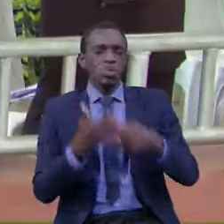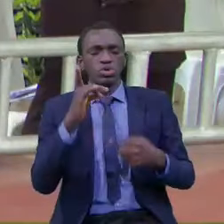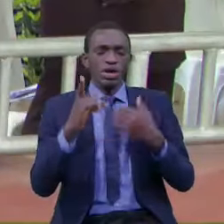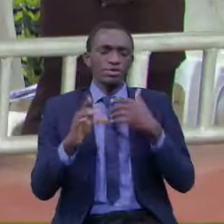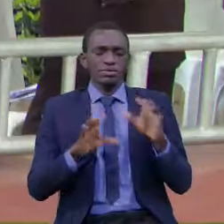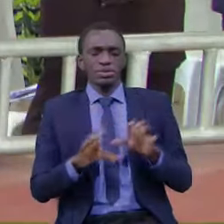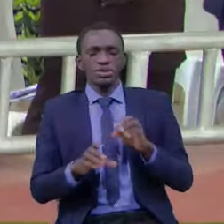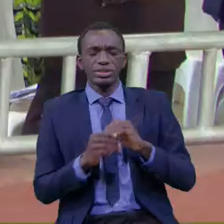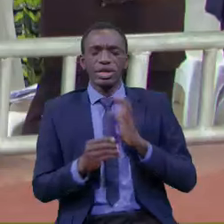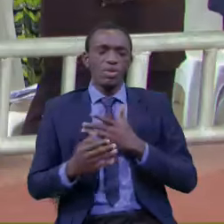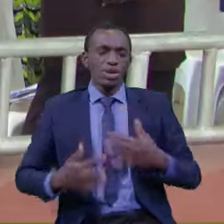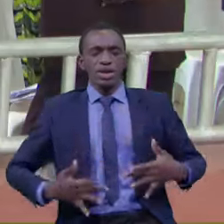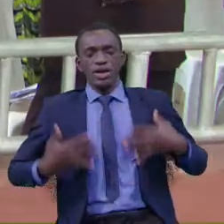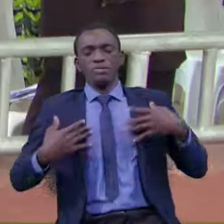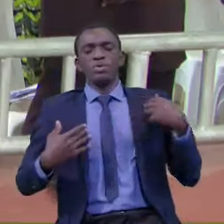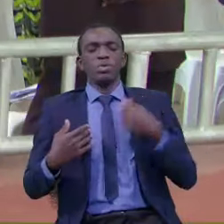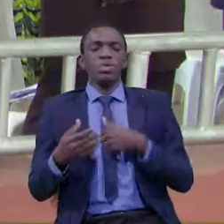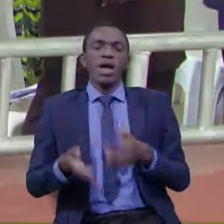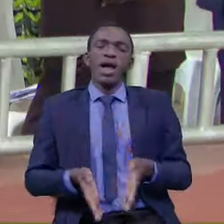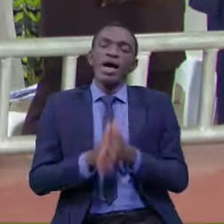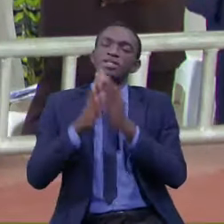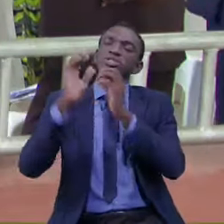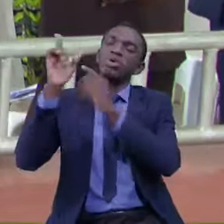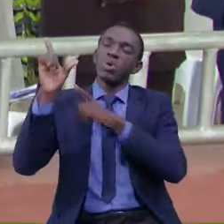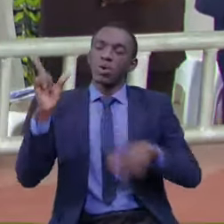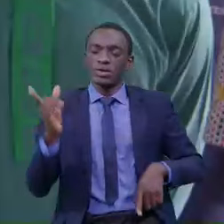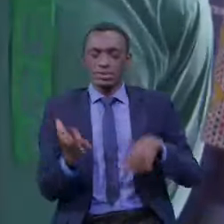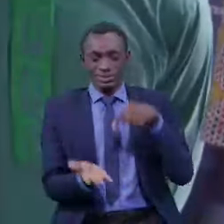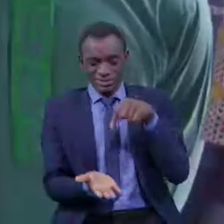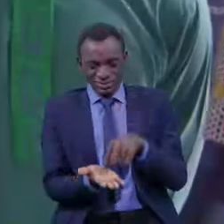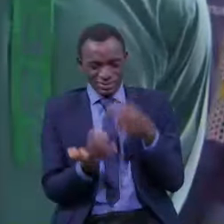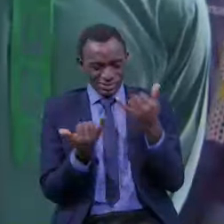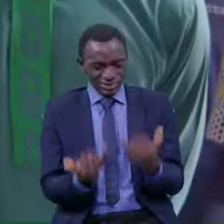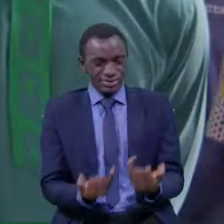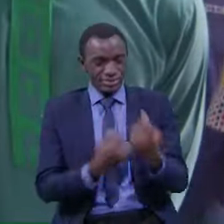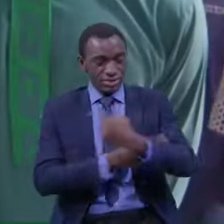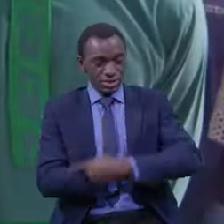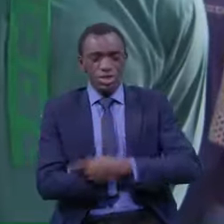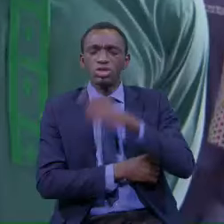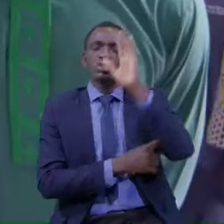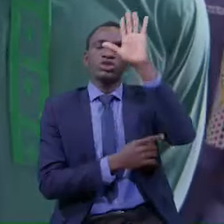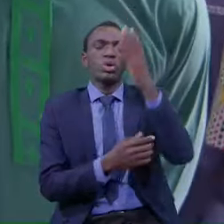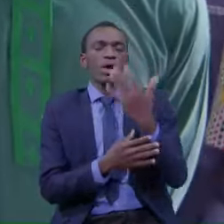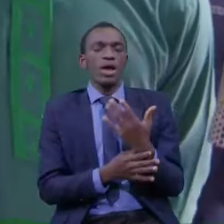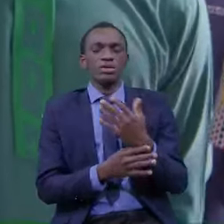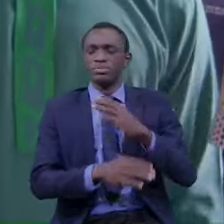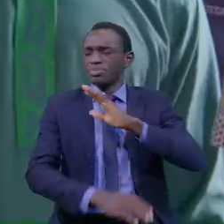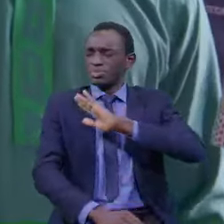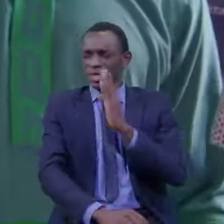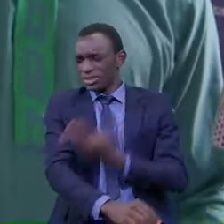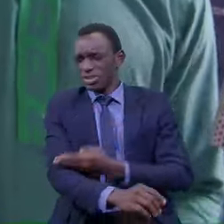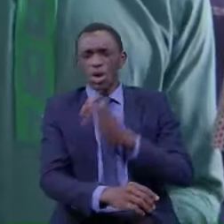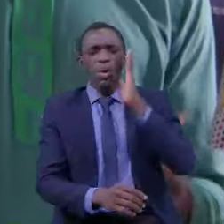We're asking, Lord, this day, your hand mighty will be upon